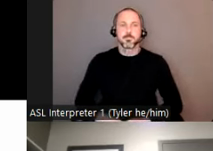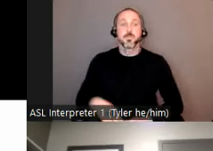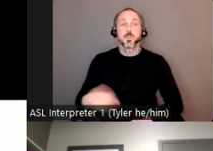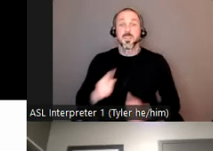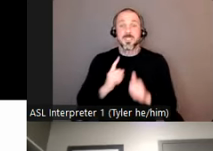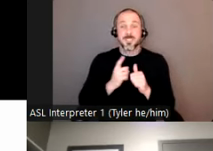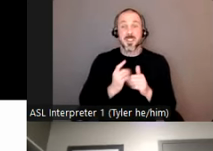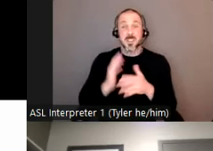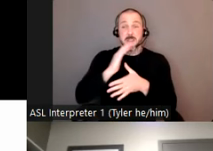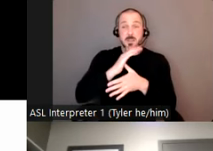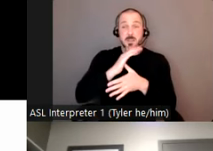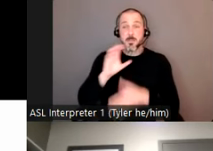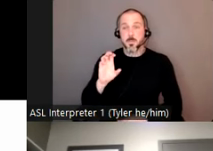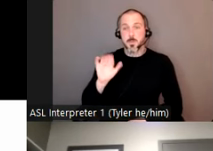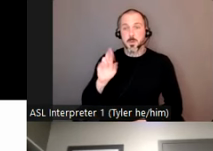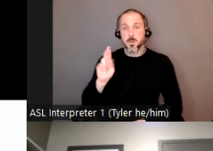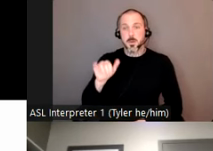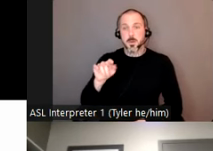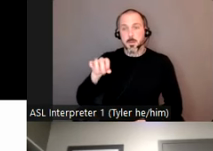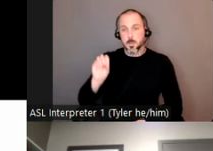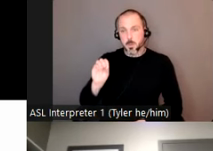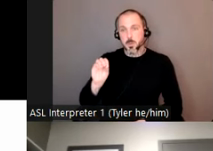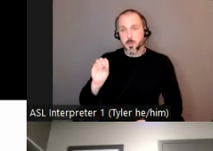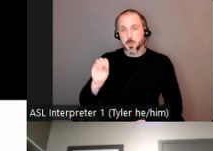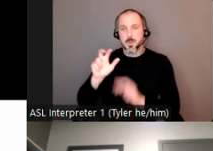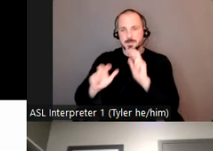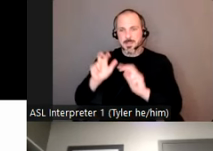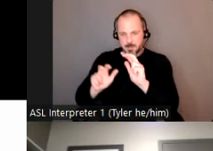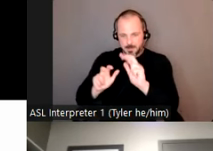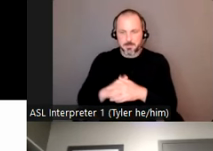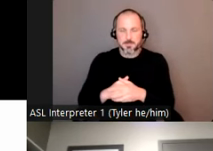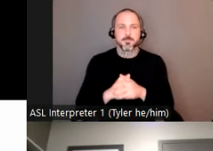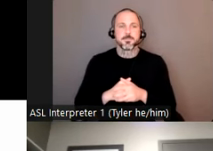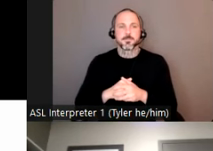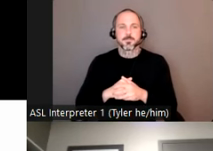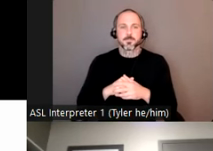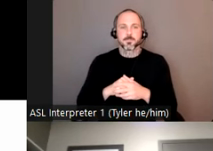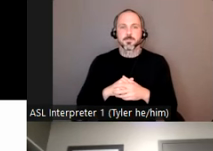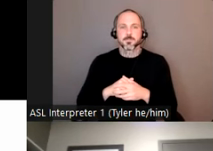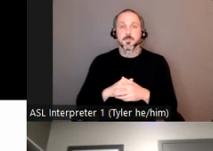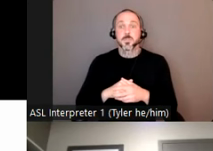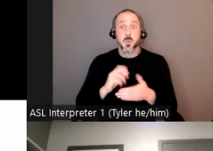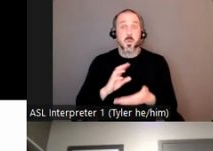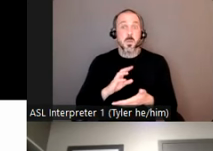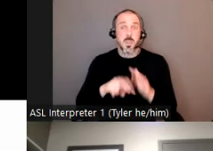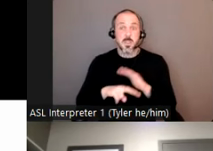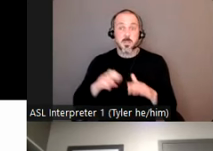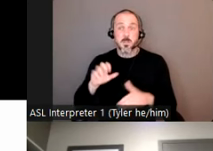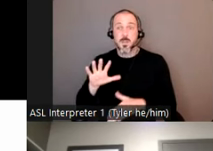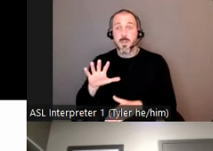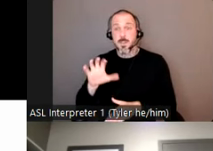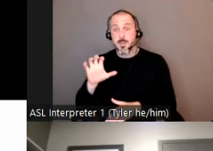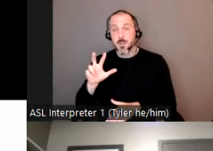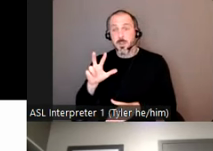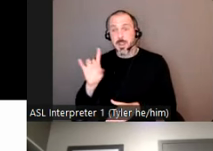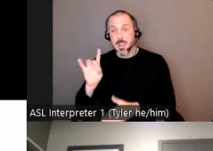scams are significant. So of our $530 million in losses, 308 were related